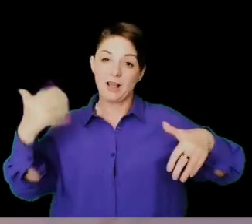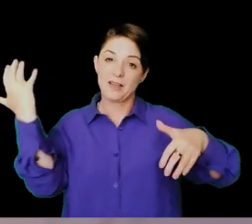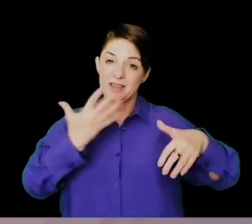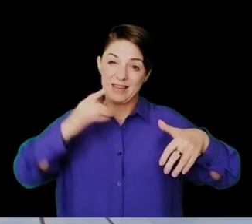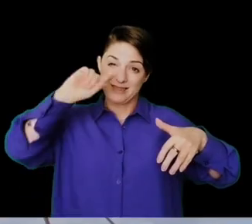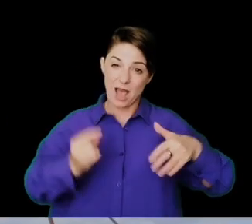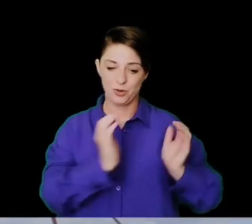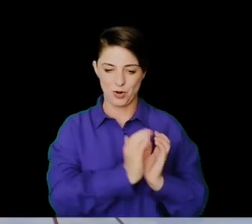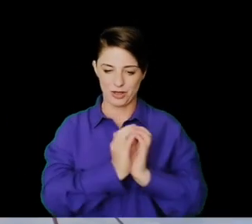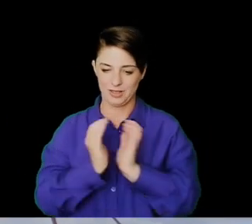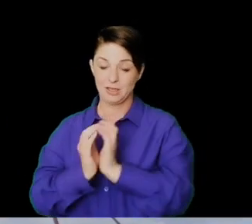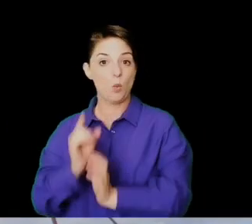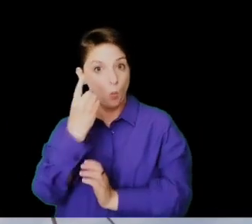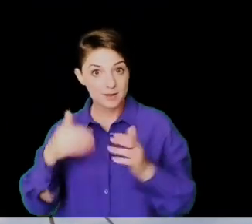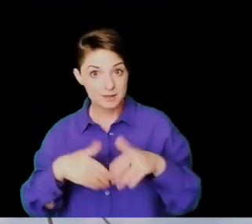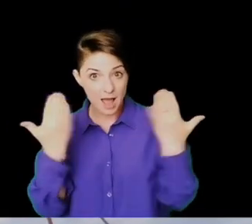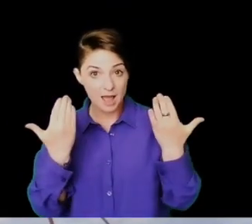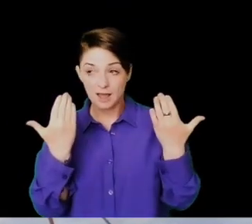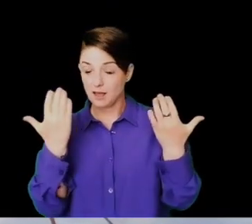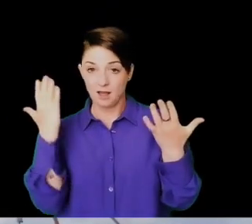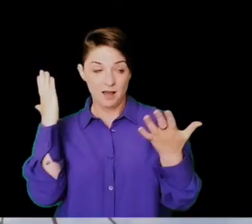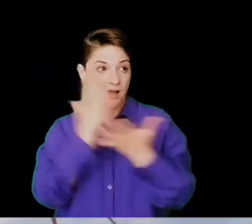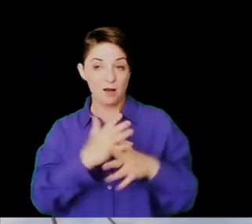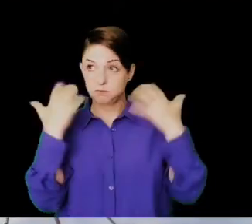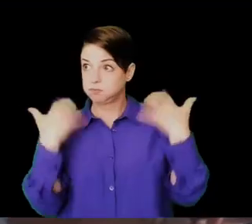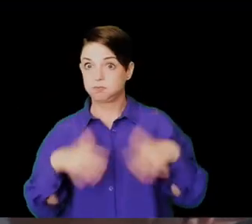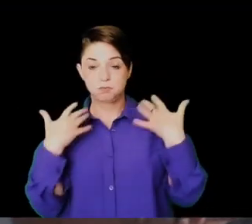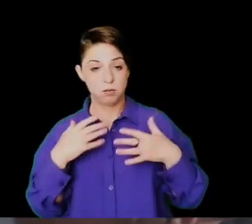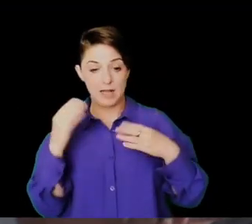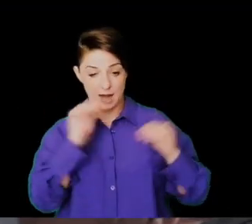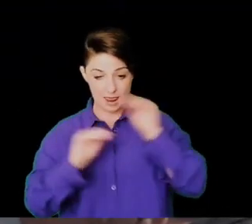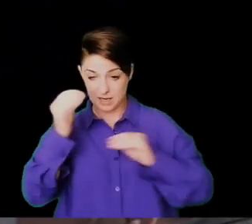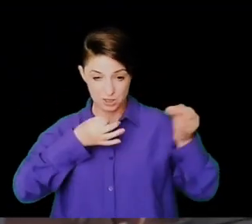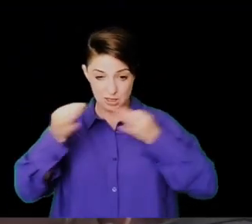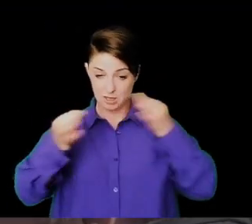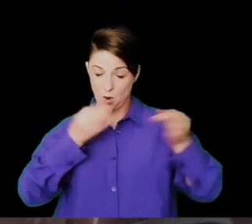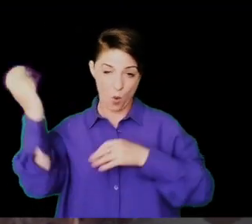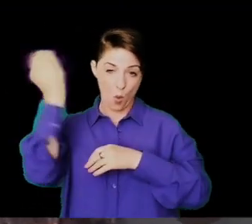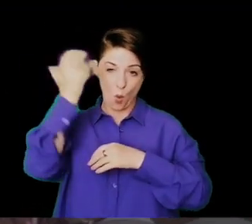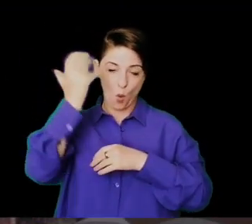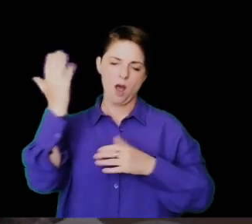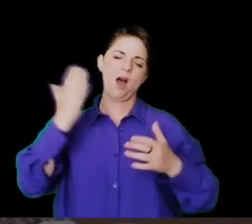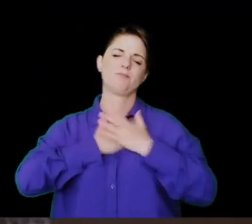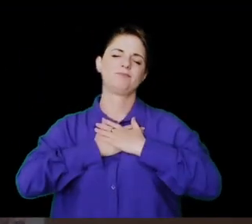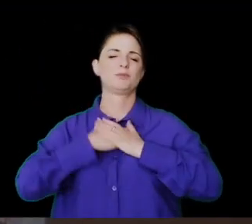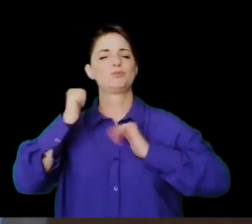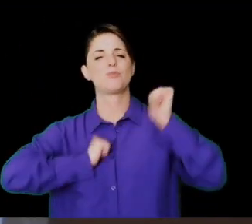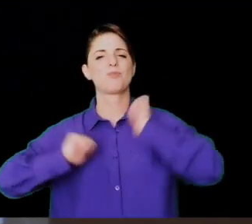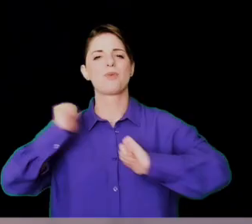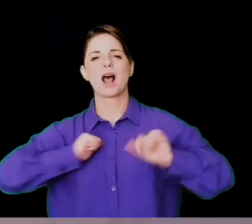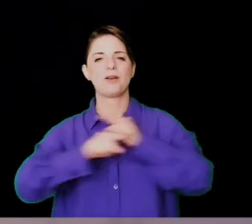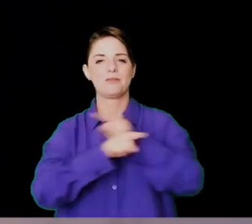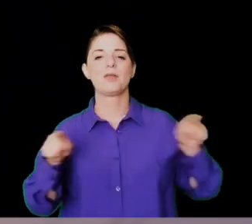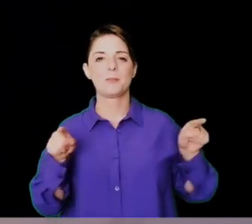of laying 15,000 oysters in one day. It's just really quite a logistical feat, and so I'm